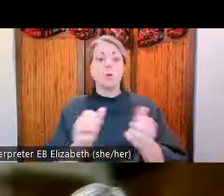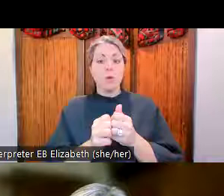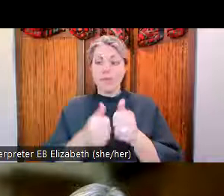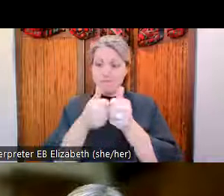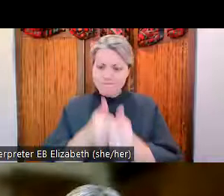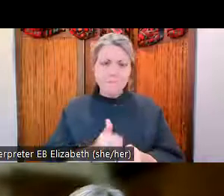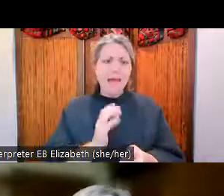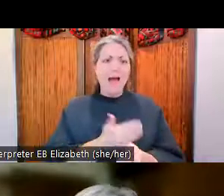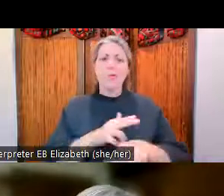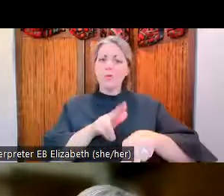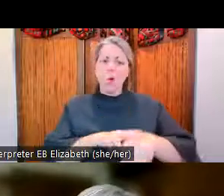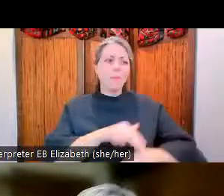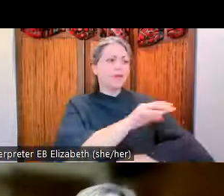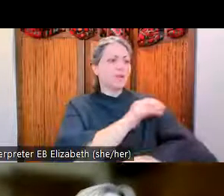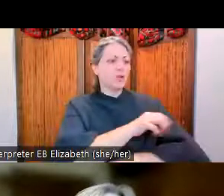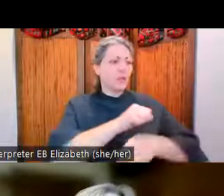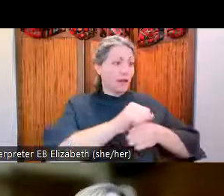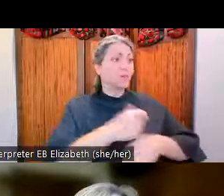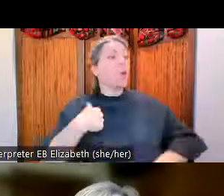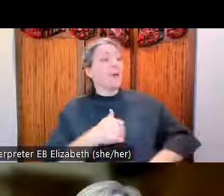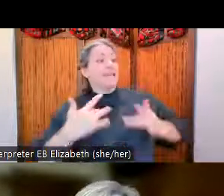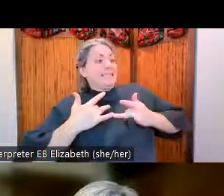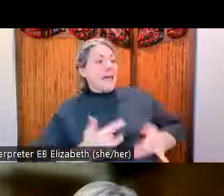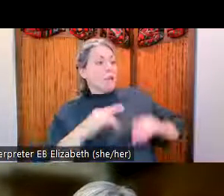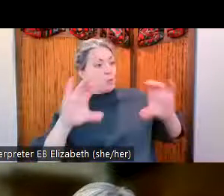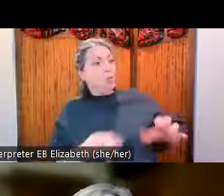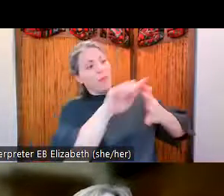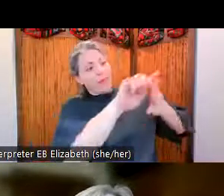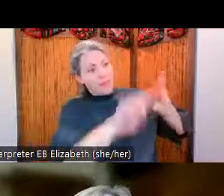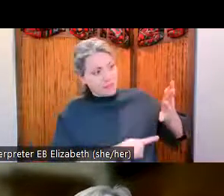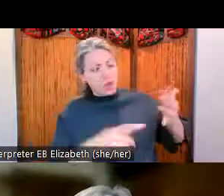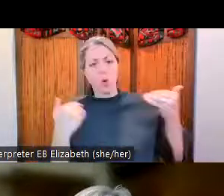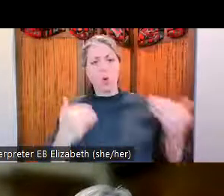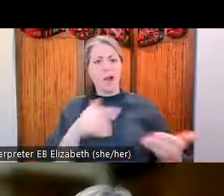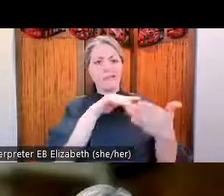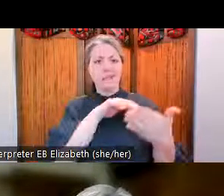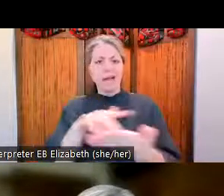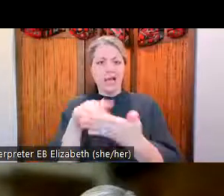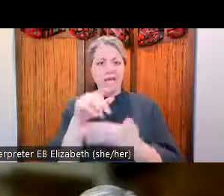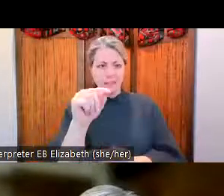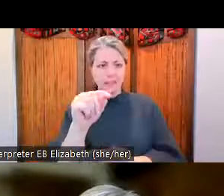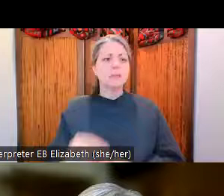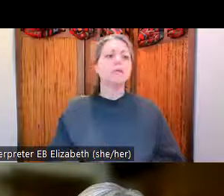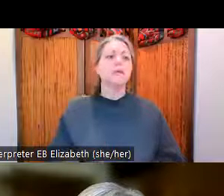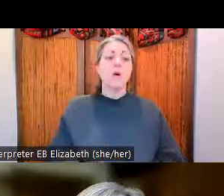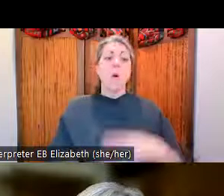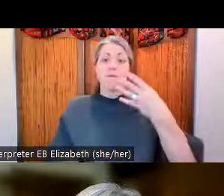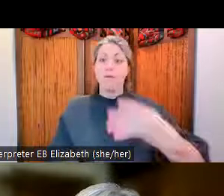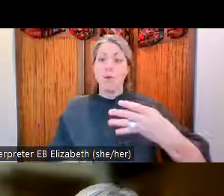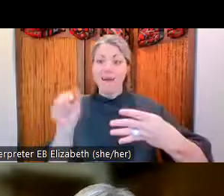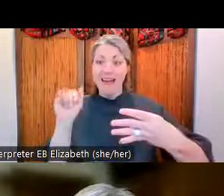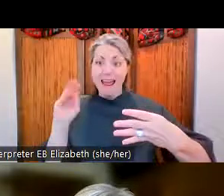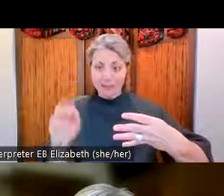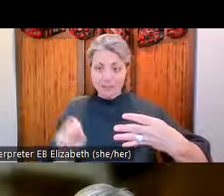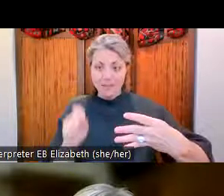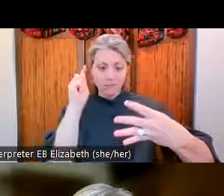normal clinical practice. So what we're normally doing in everyday settings right now. There's 4 aims of the study.